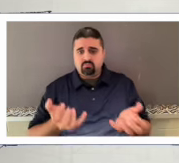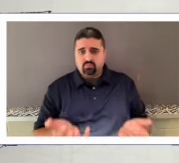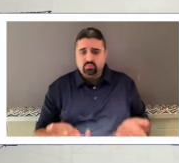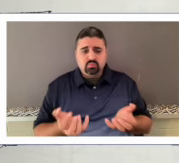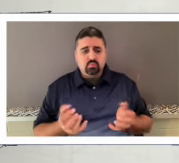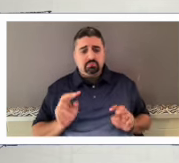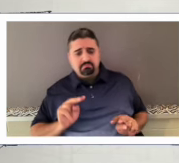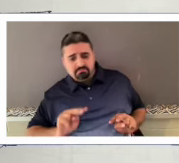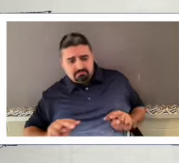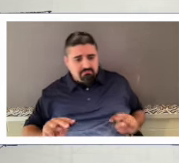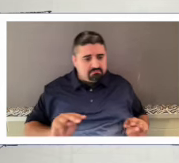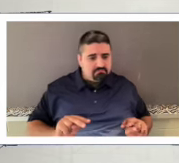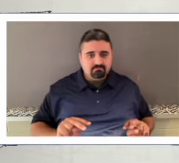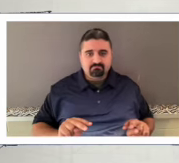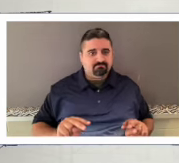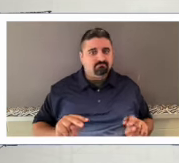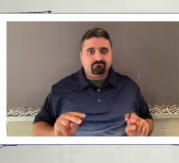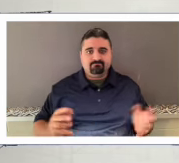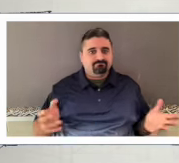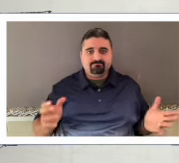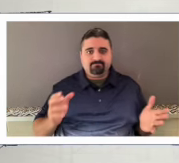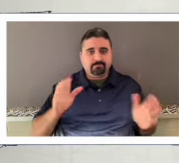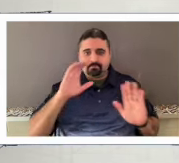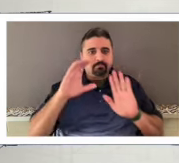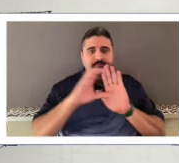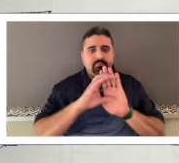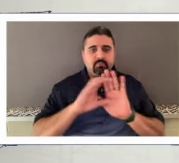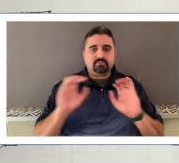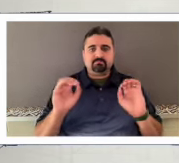desk. No picture.